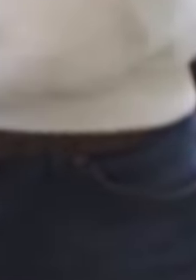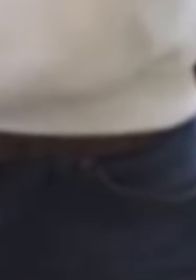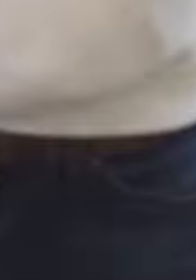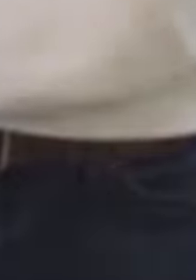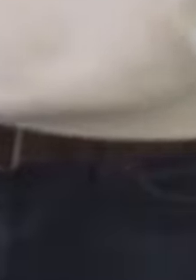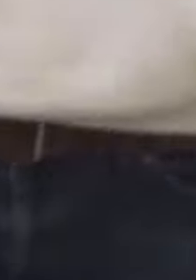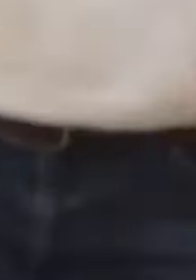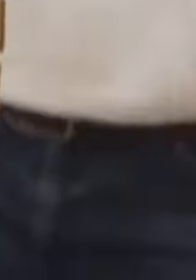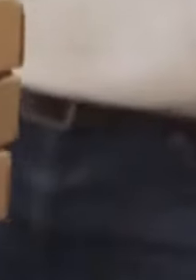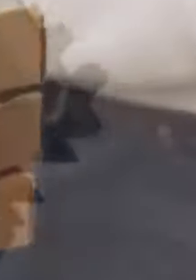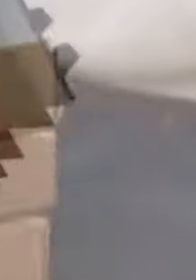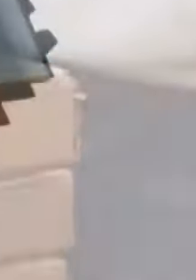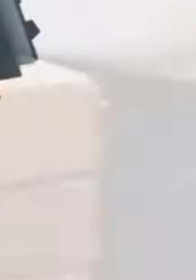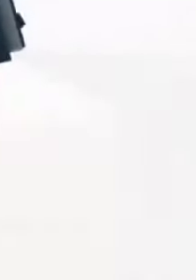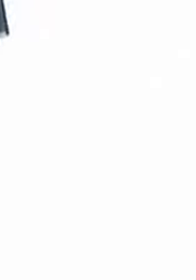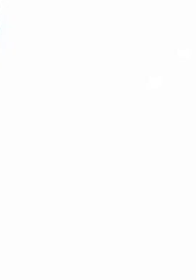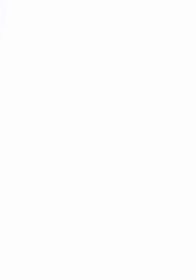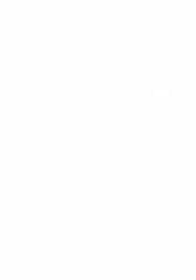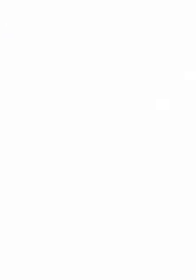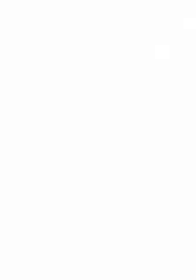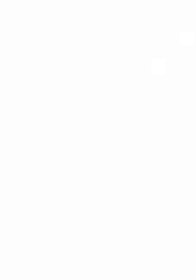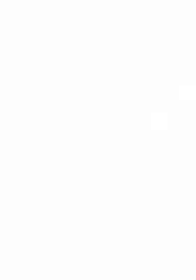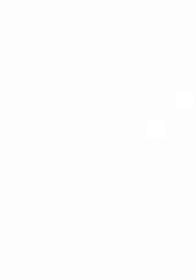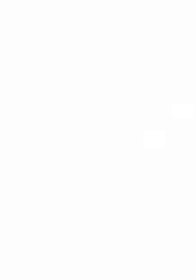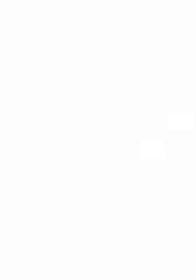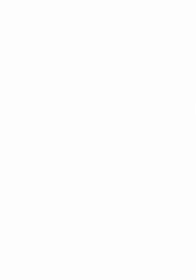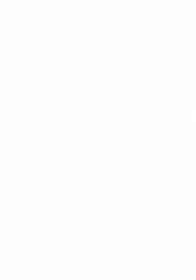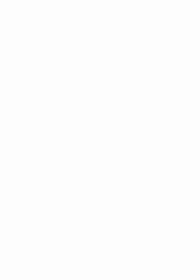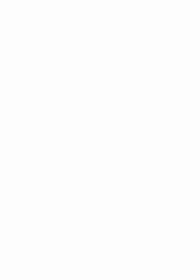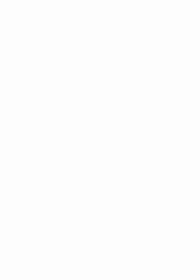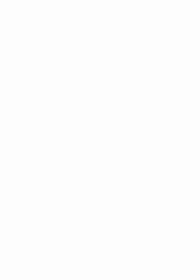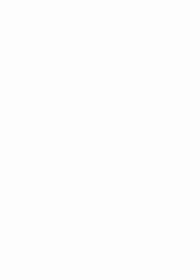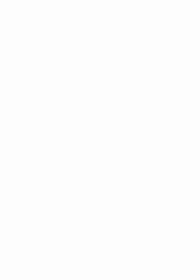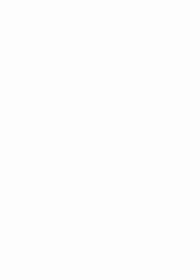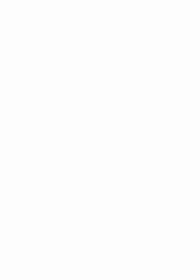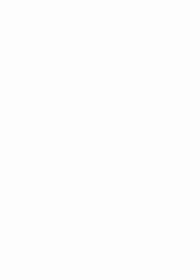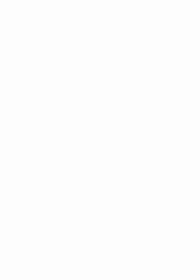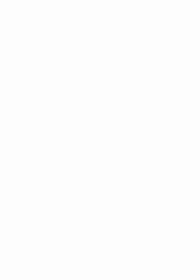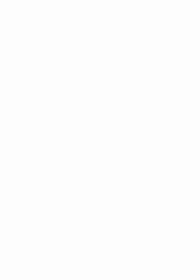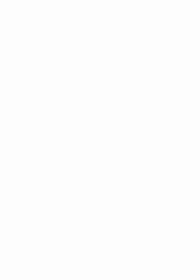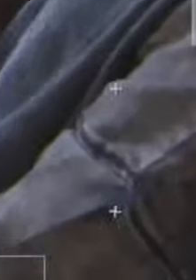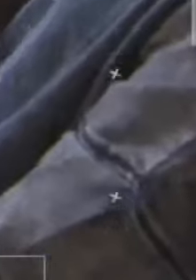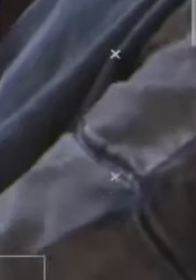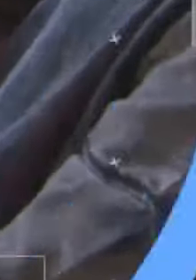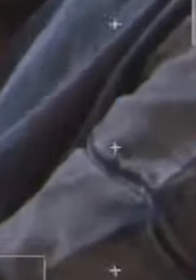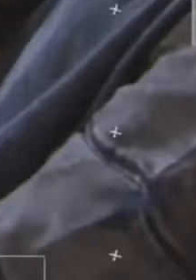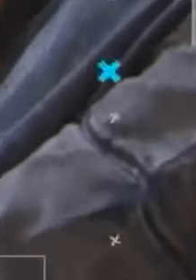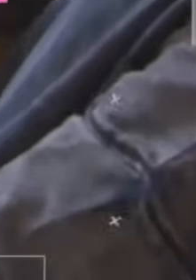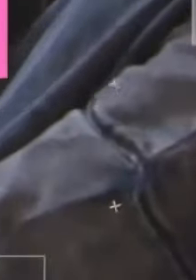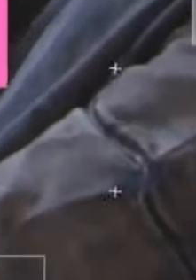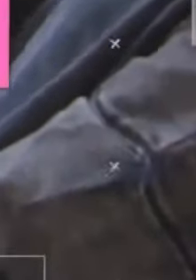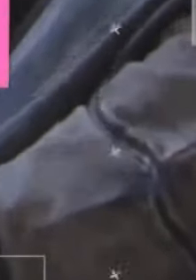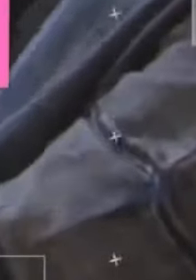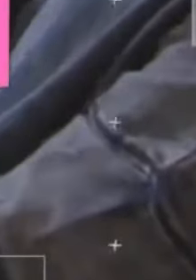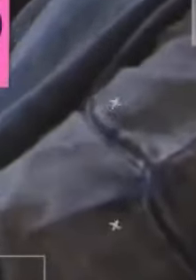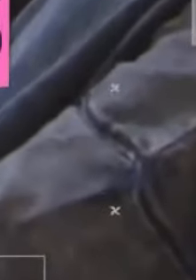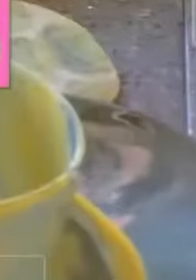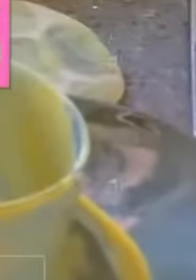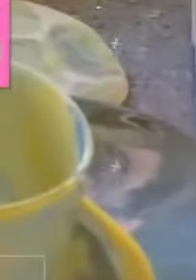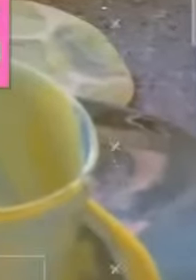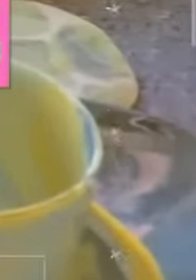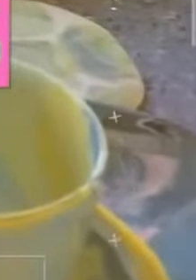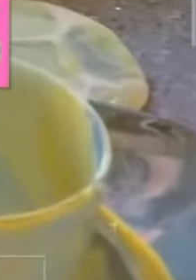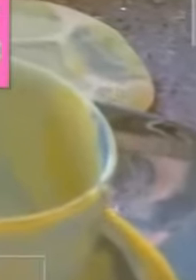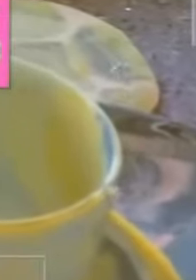We are now being able to provide the services needed by our citizens, by our consumers.